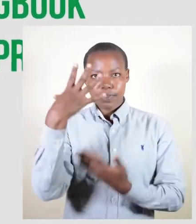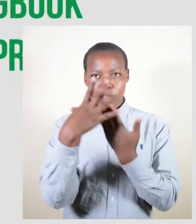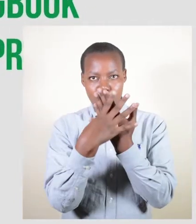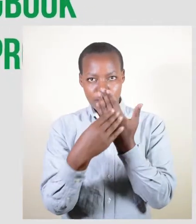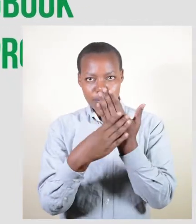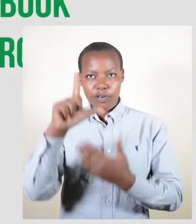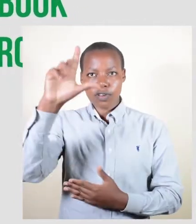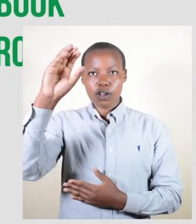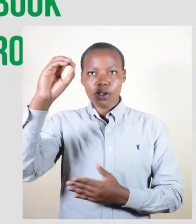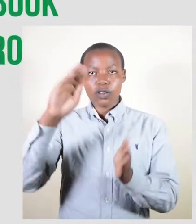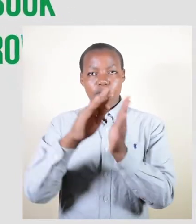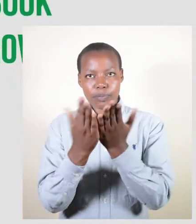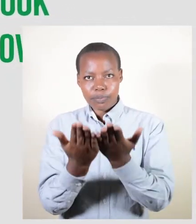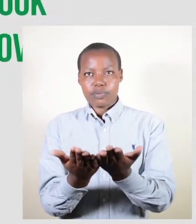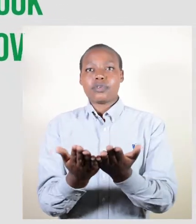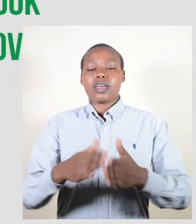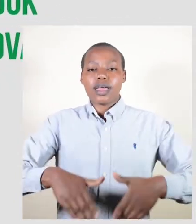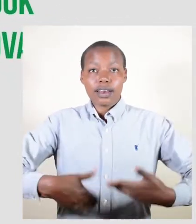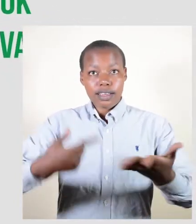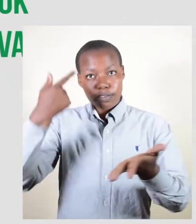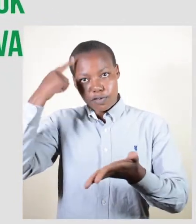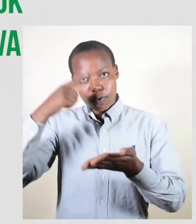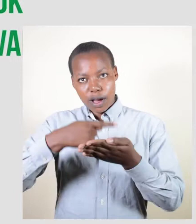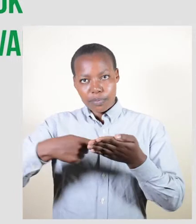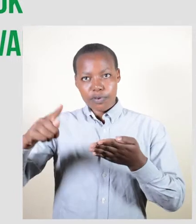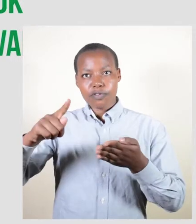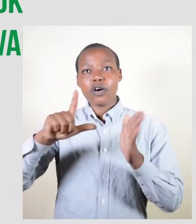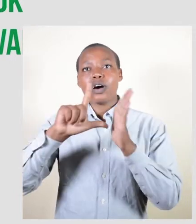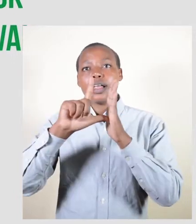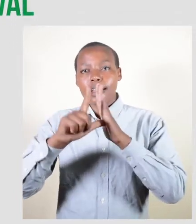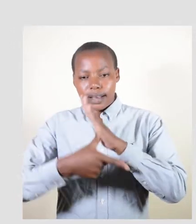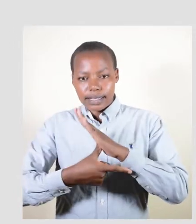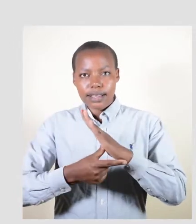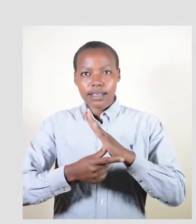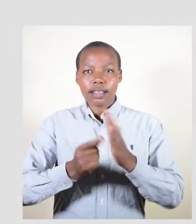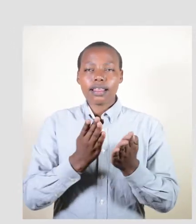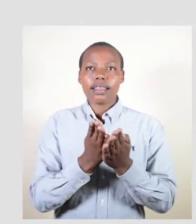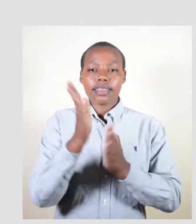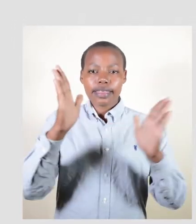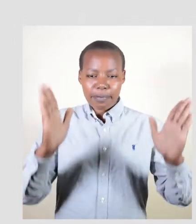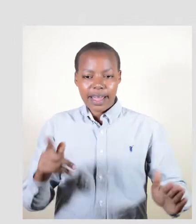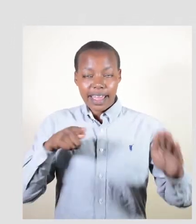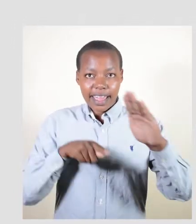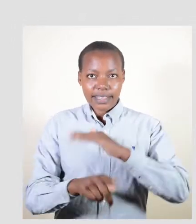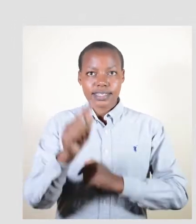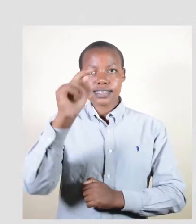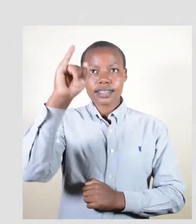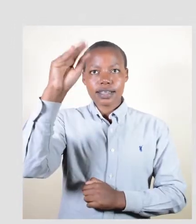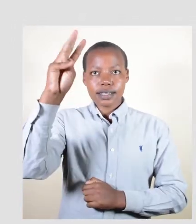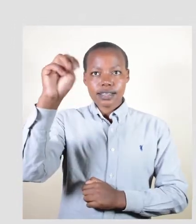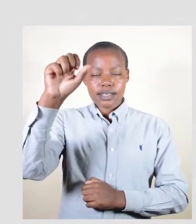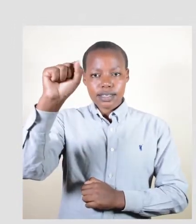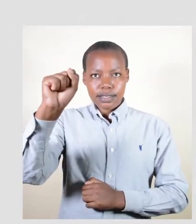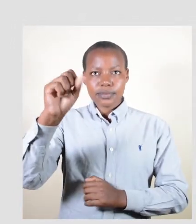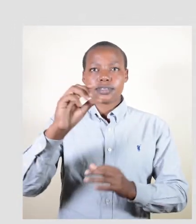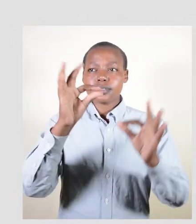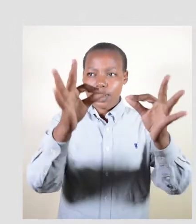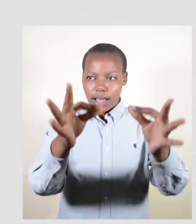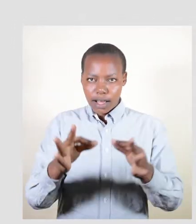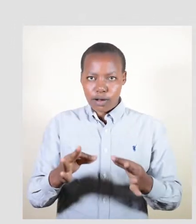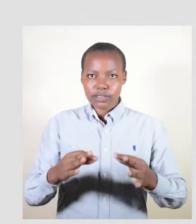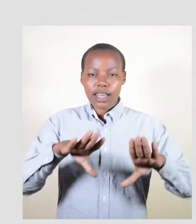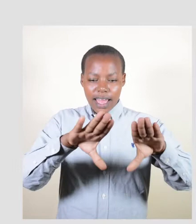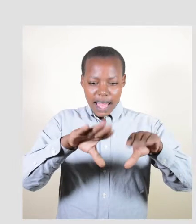of the logbook, makes the payments, and submits for approval. Therefore, the buyer logs into the TIMS